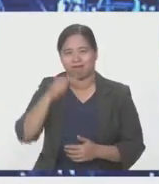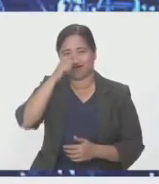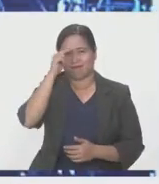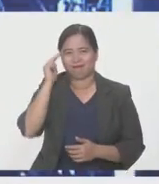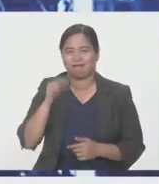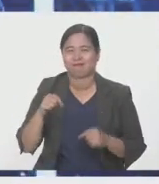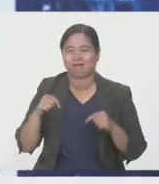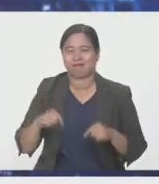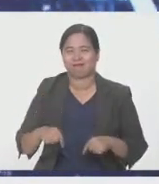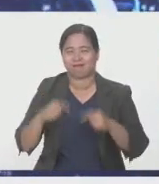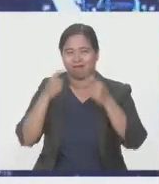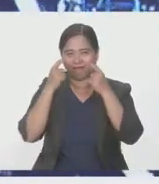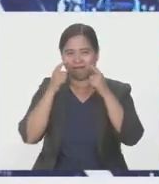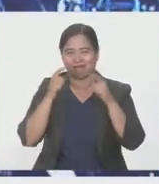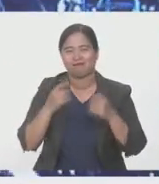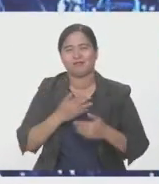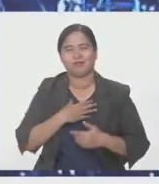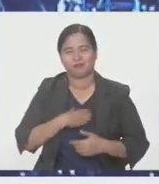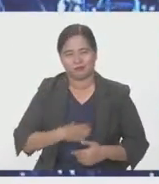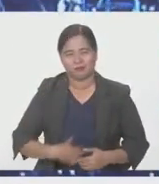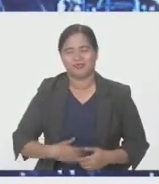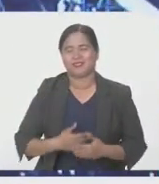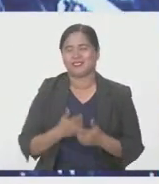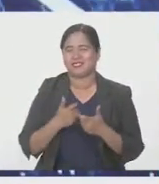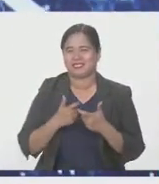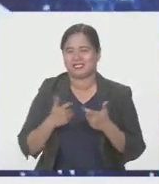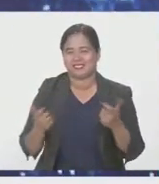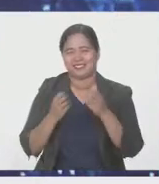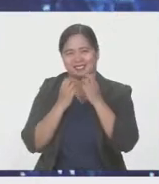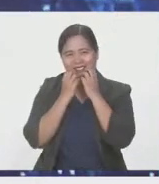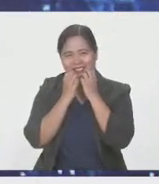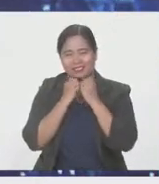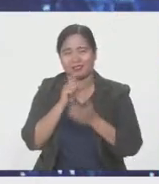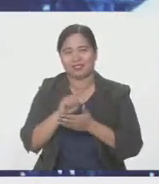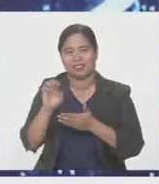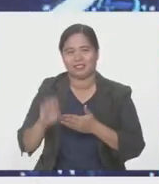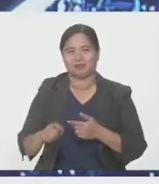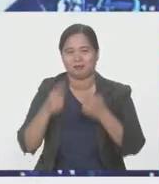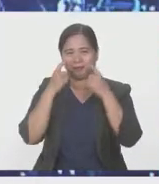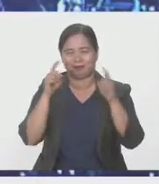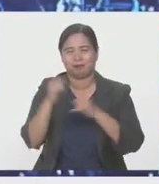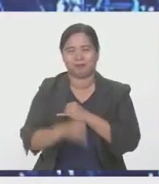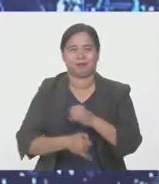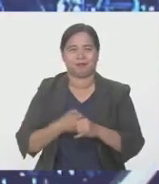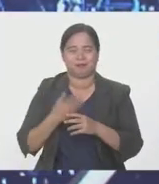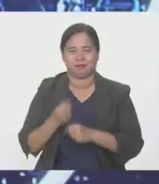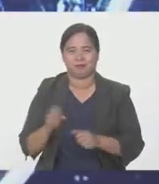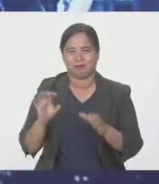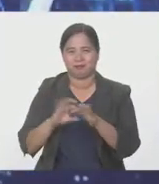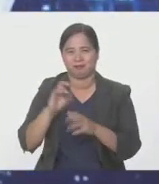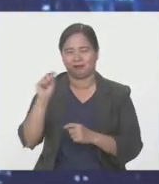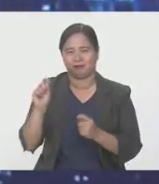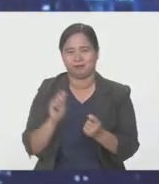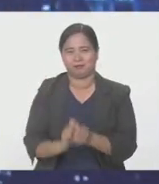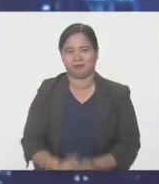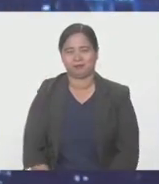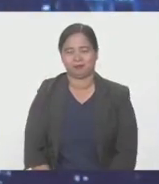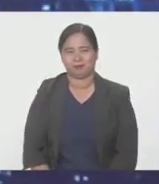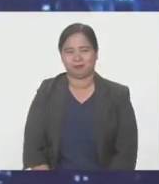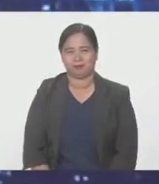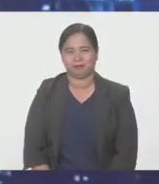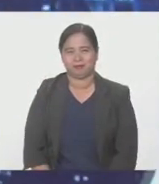Richie Alago Flores, wishing you all a great and meaningful weekend. This is Matan ng Agila International, trusted, connected, on point.